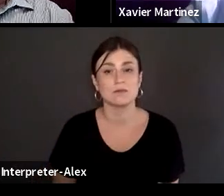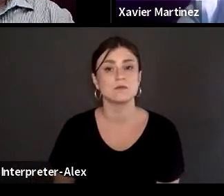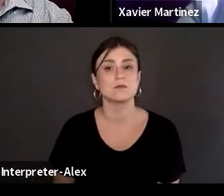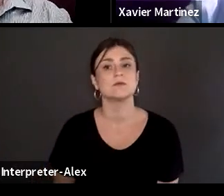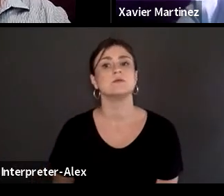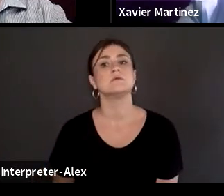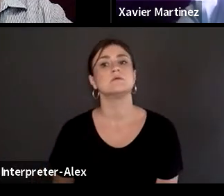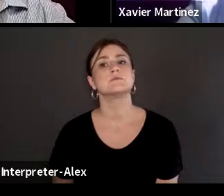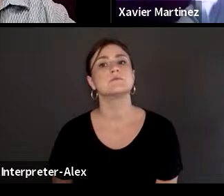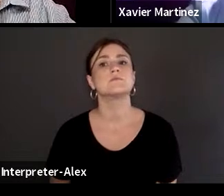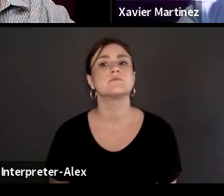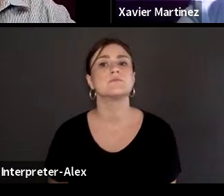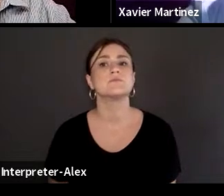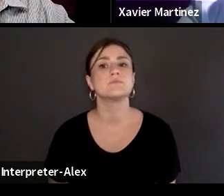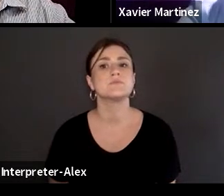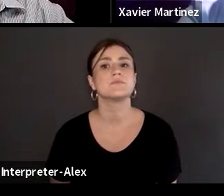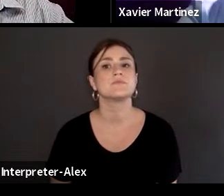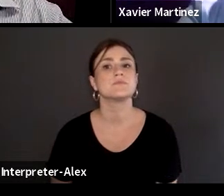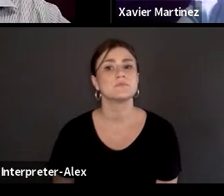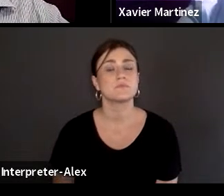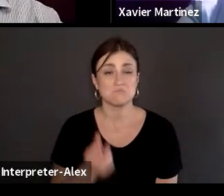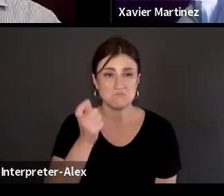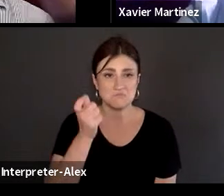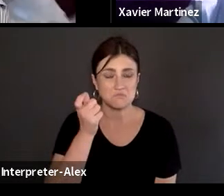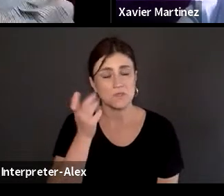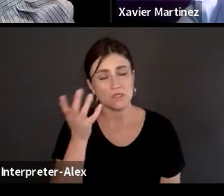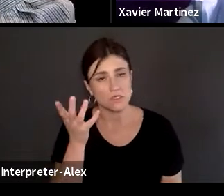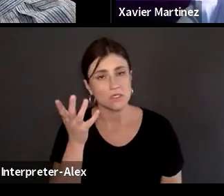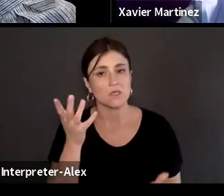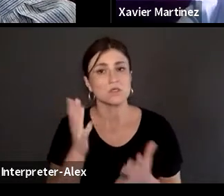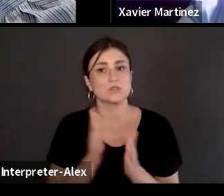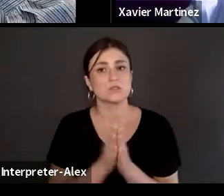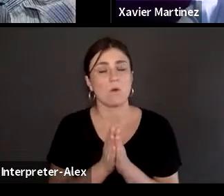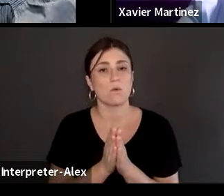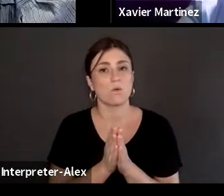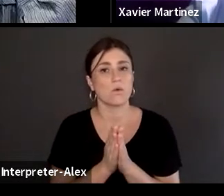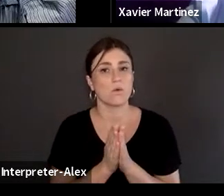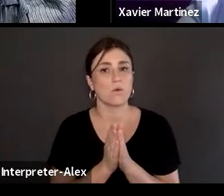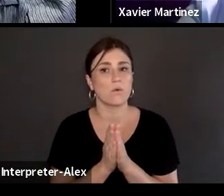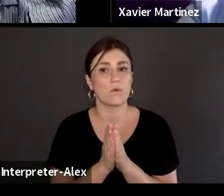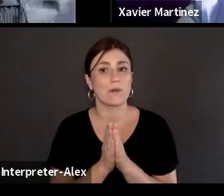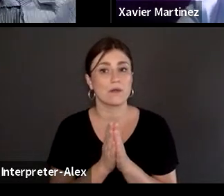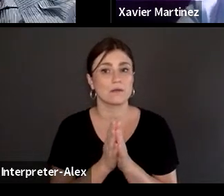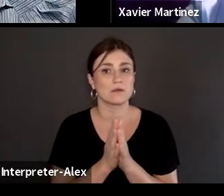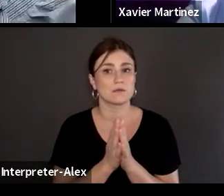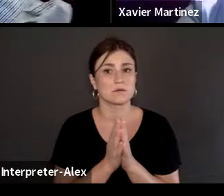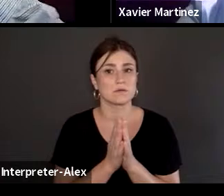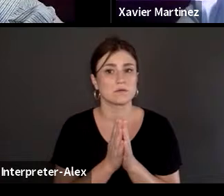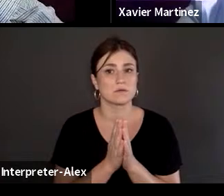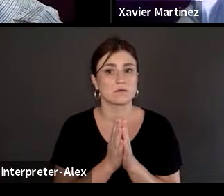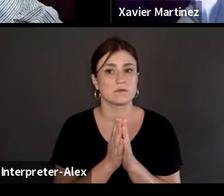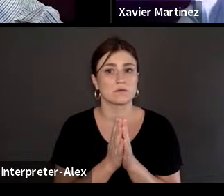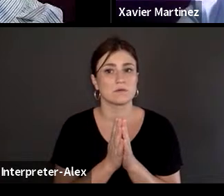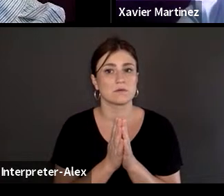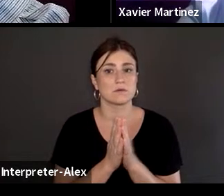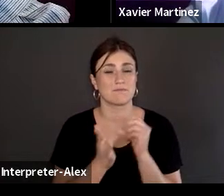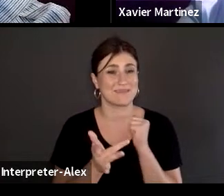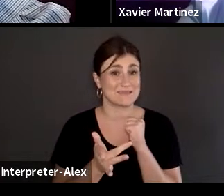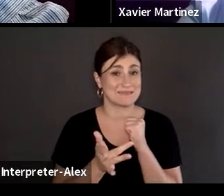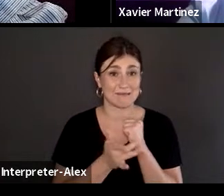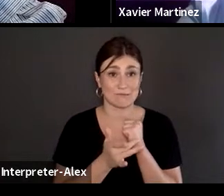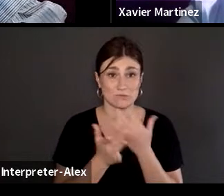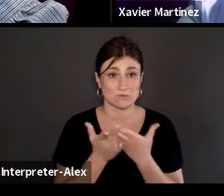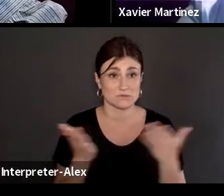Councillor Ramon's comments, because it is my understanding, and again, thankfully, the technical stuff is best less with Mr. Ray